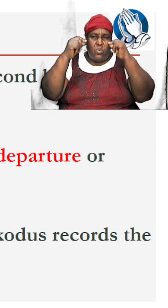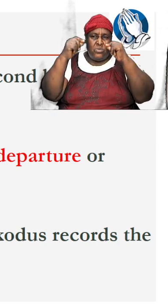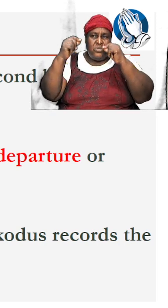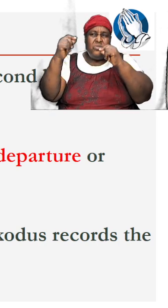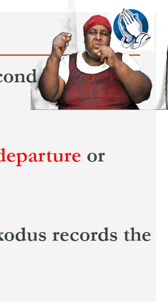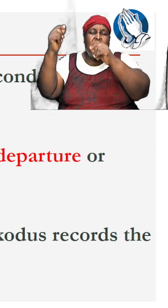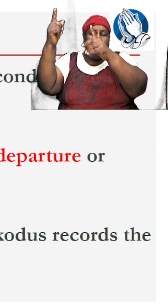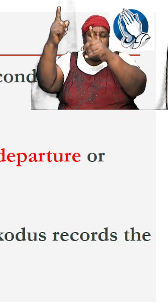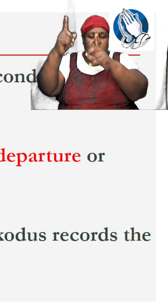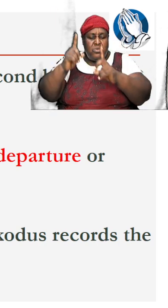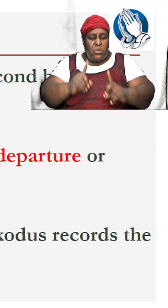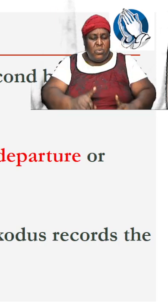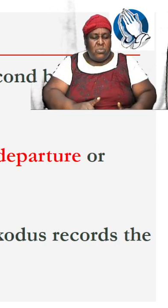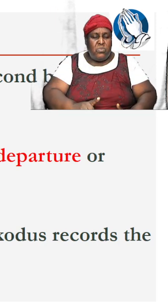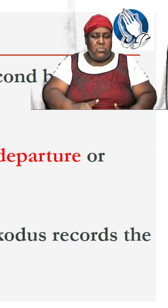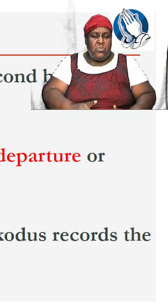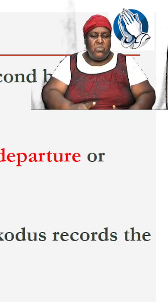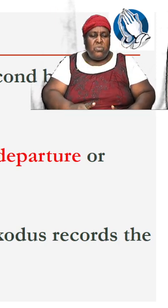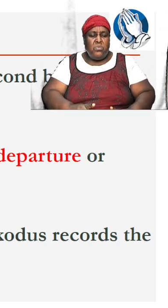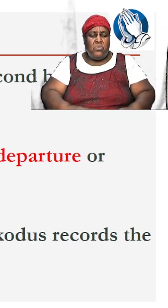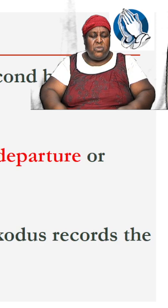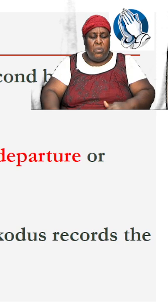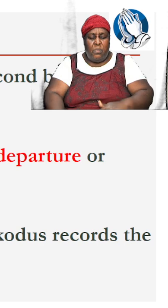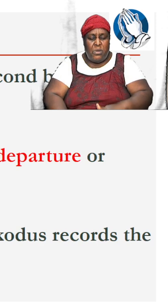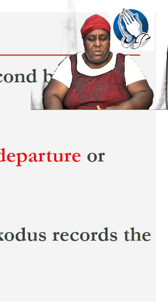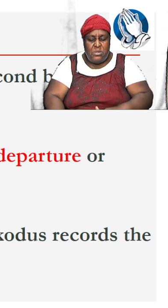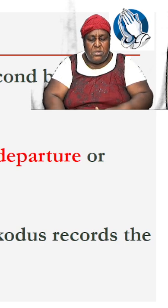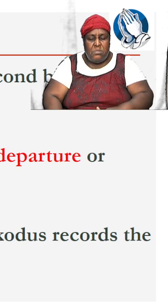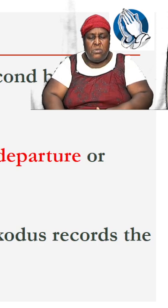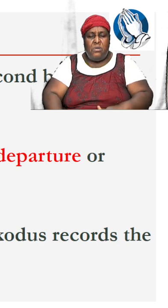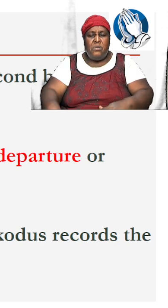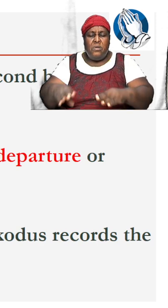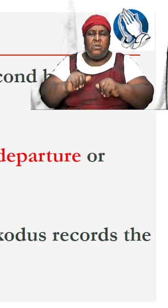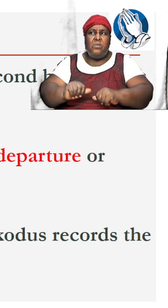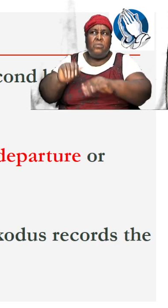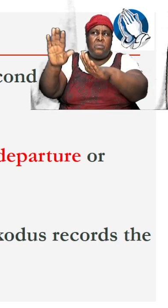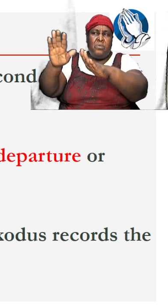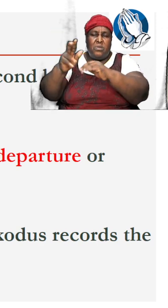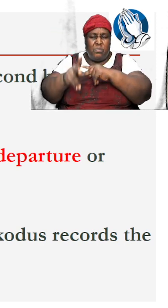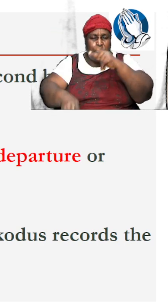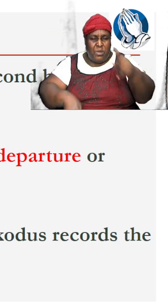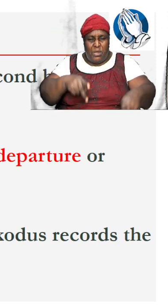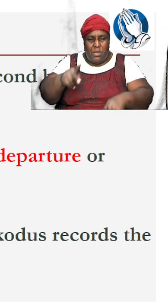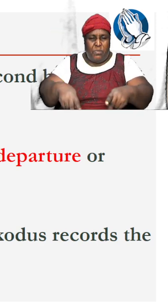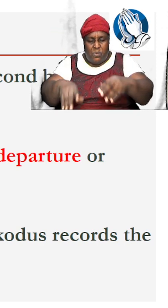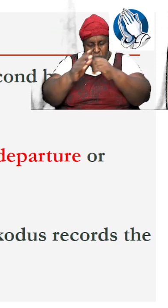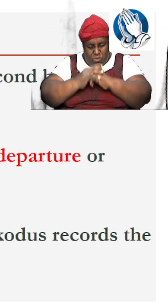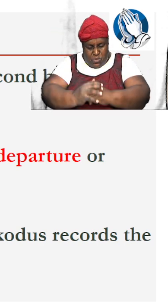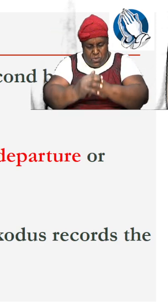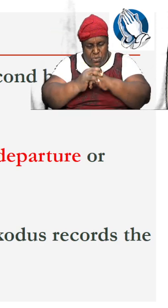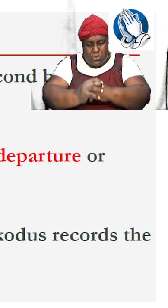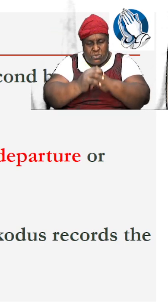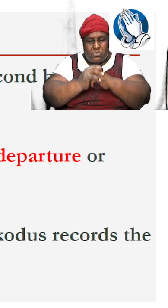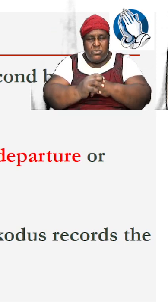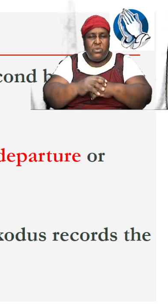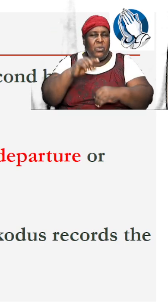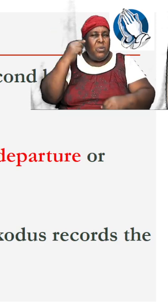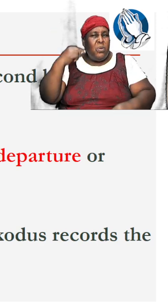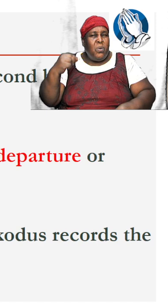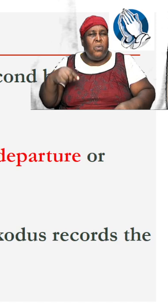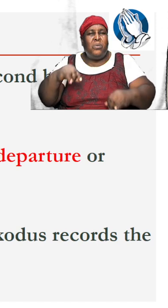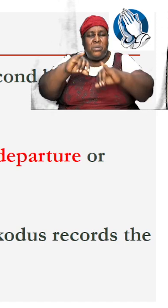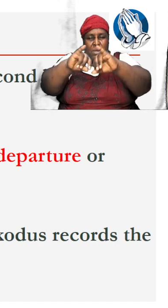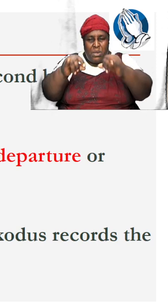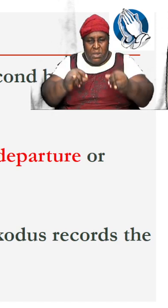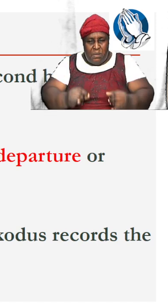mountain, what he saw, praise God, were the people worshiping a golden calf. Praise